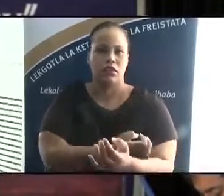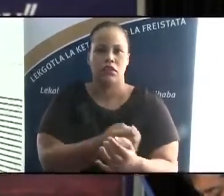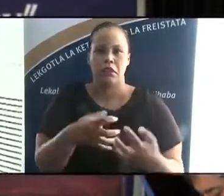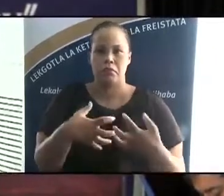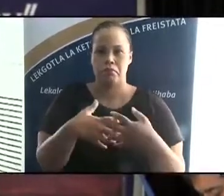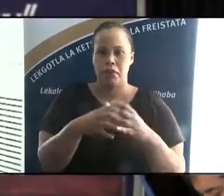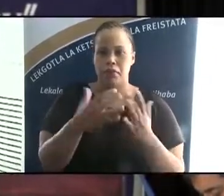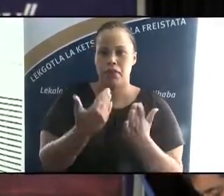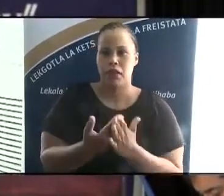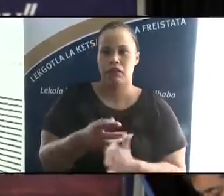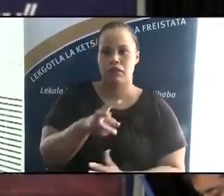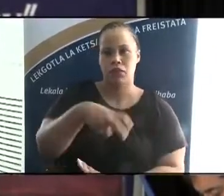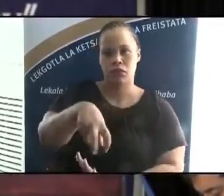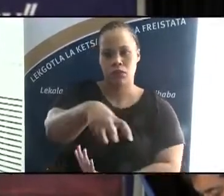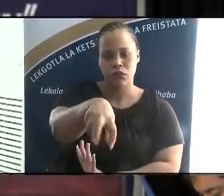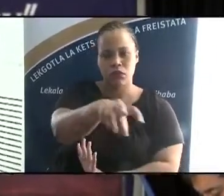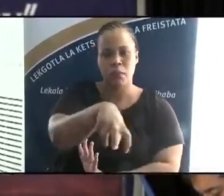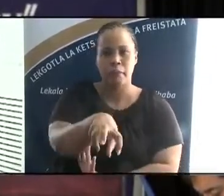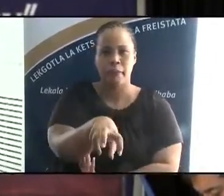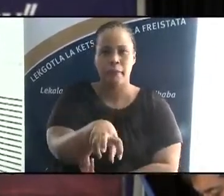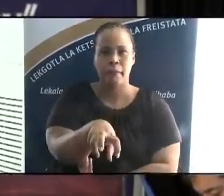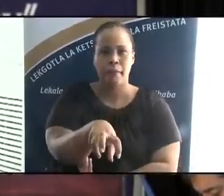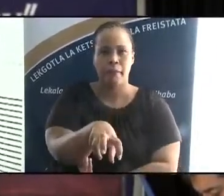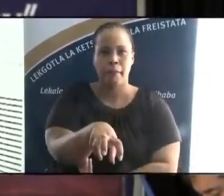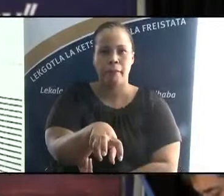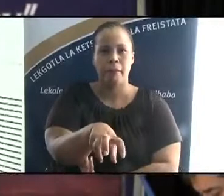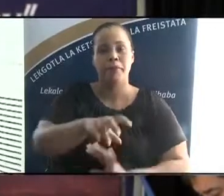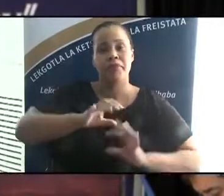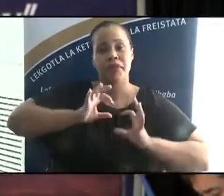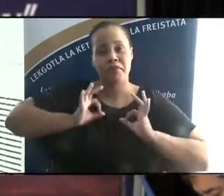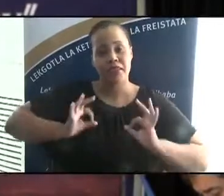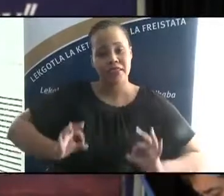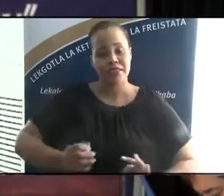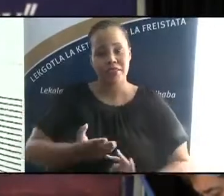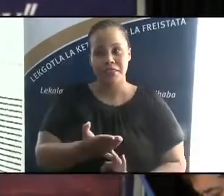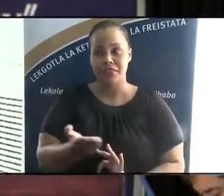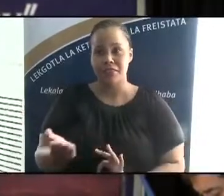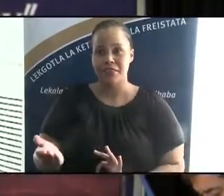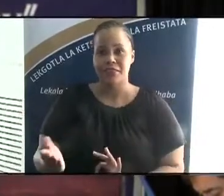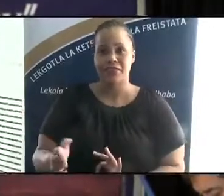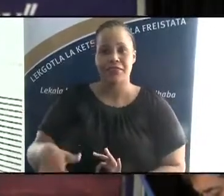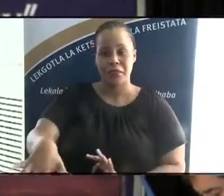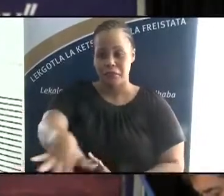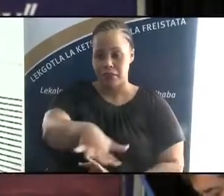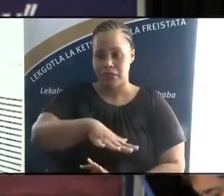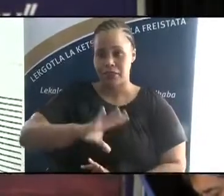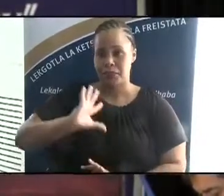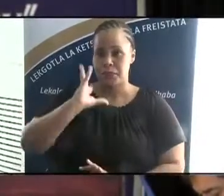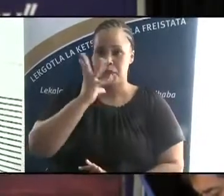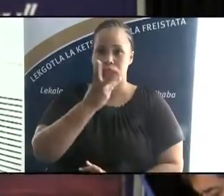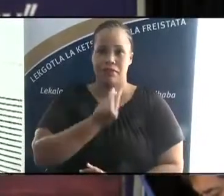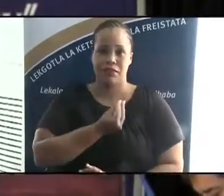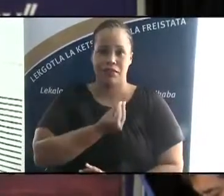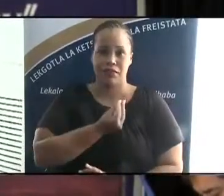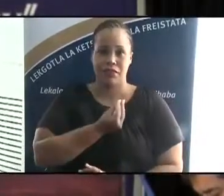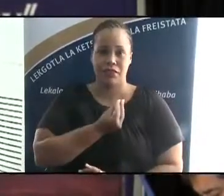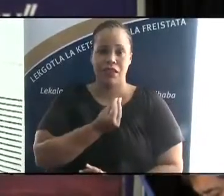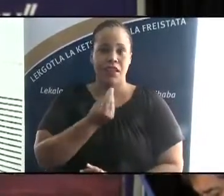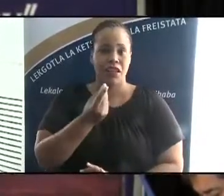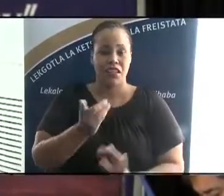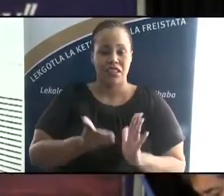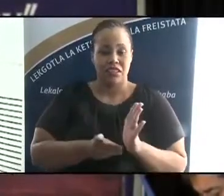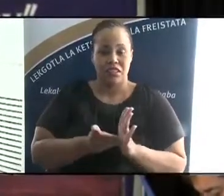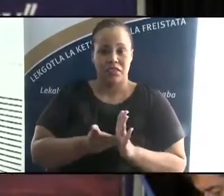centers, tourism. Mayors, you've got a beautiful district and it's long